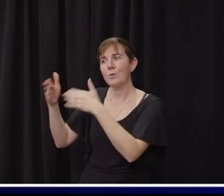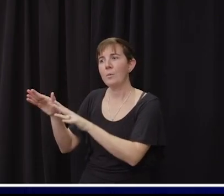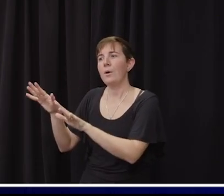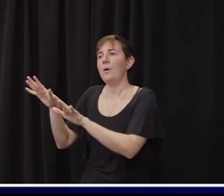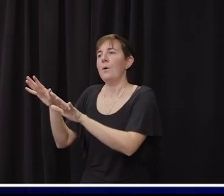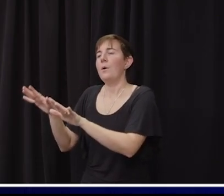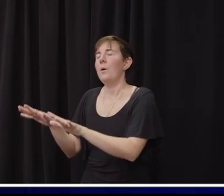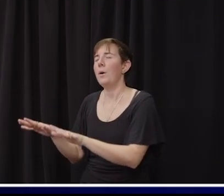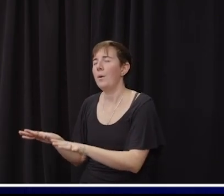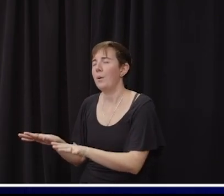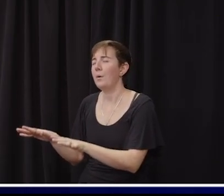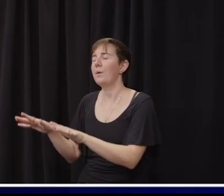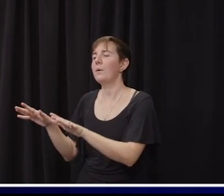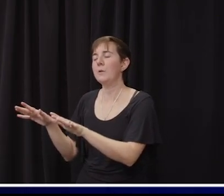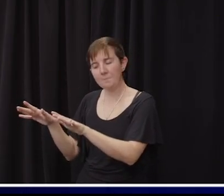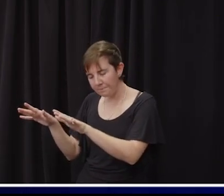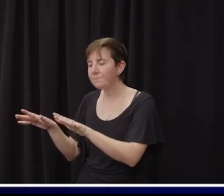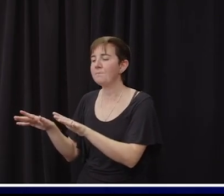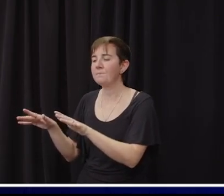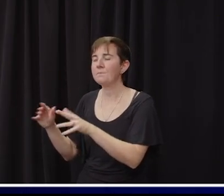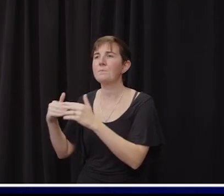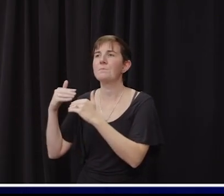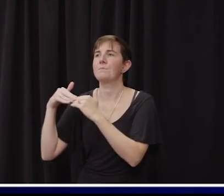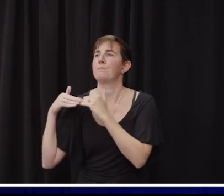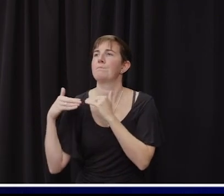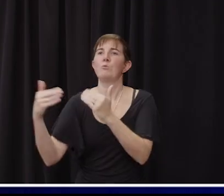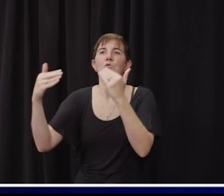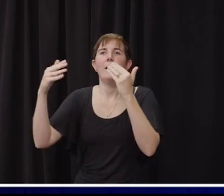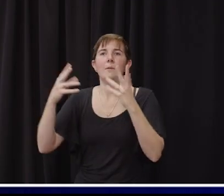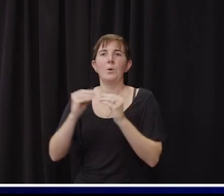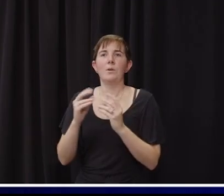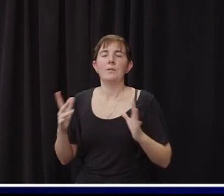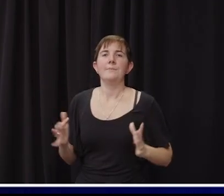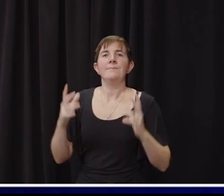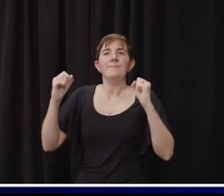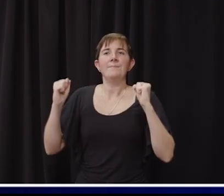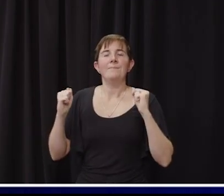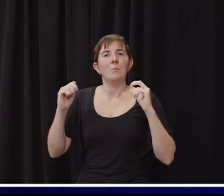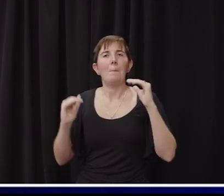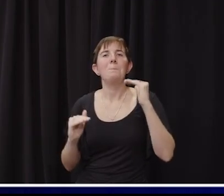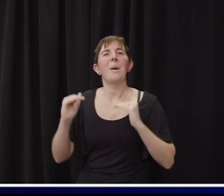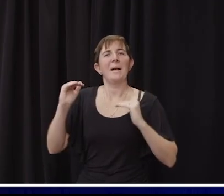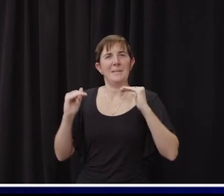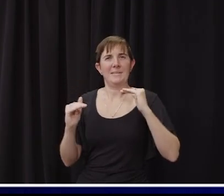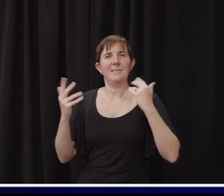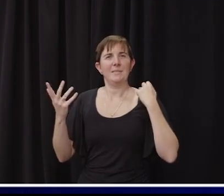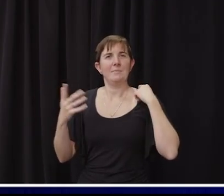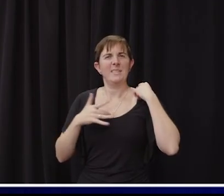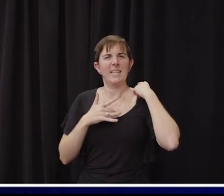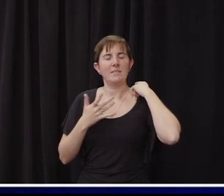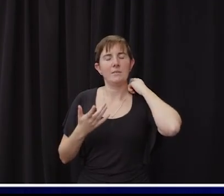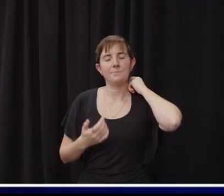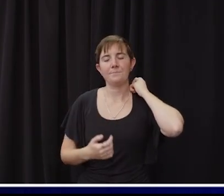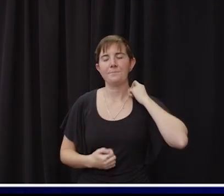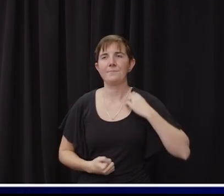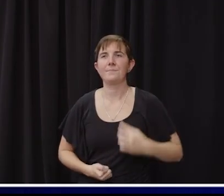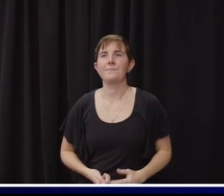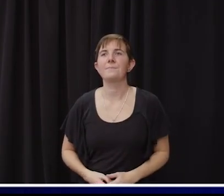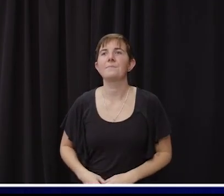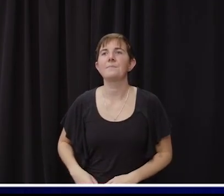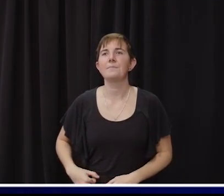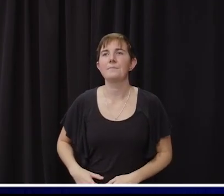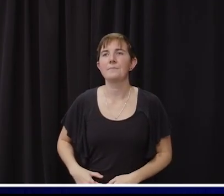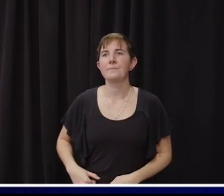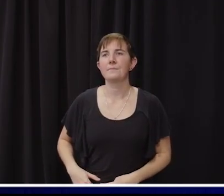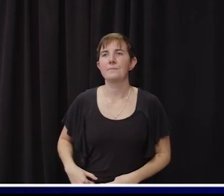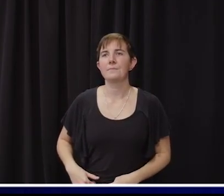and then be on your next part of your journey kind of with a balanced sense.